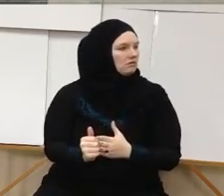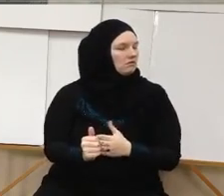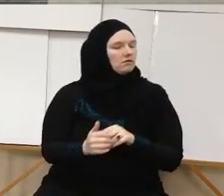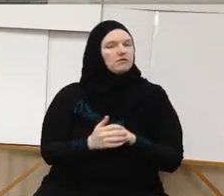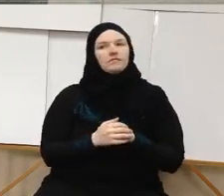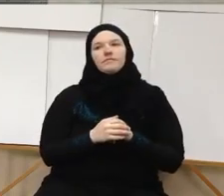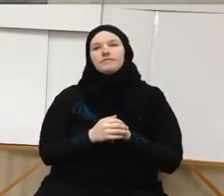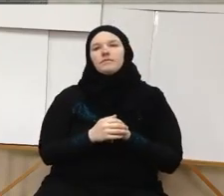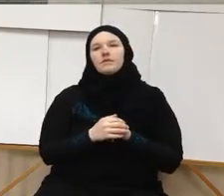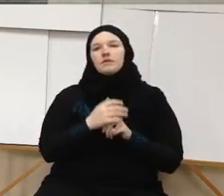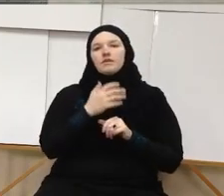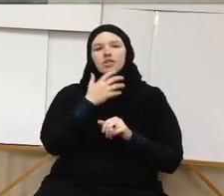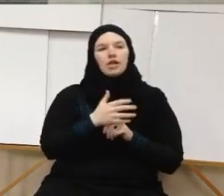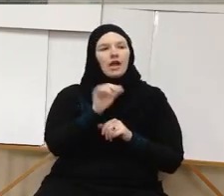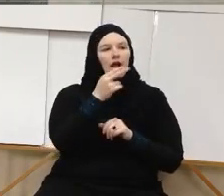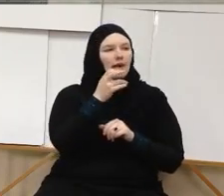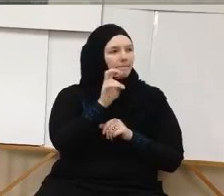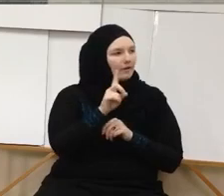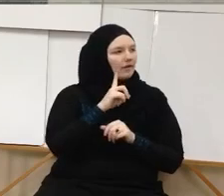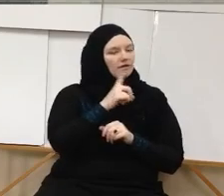Allah subhanahu wa ta'ala bless his soul, used to say,